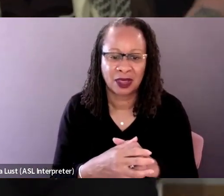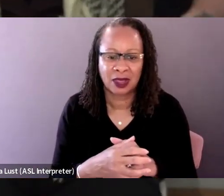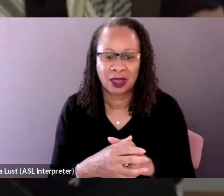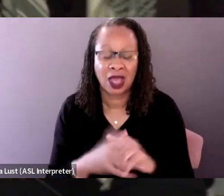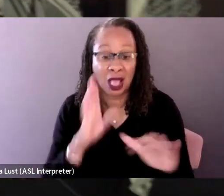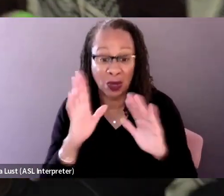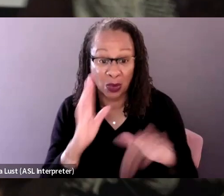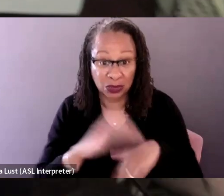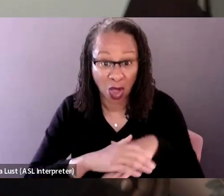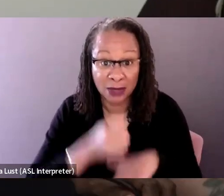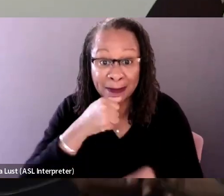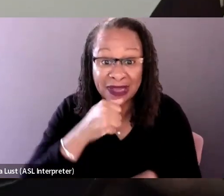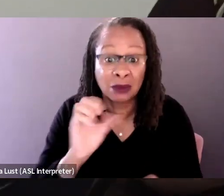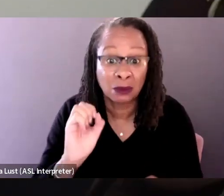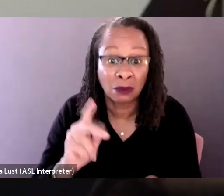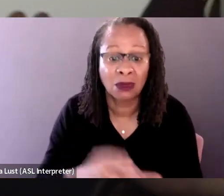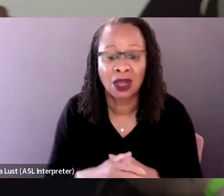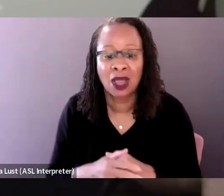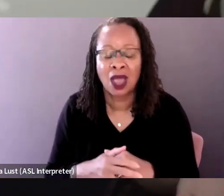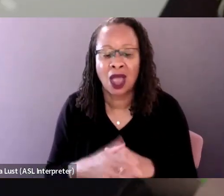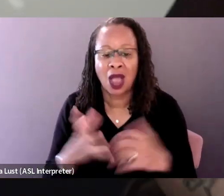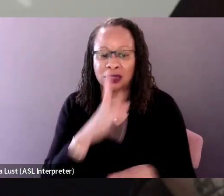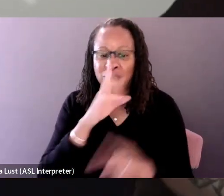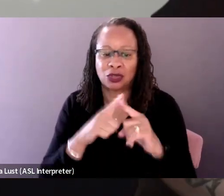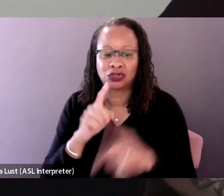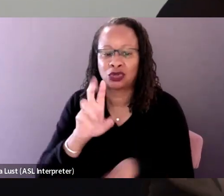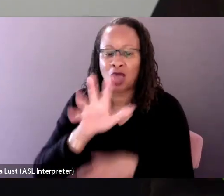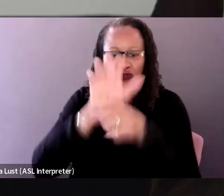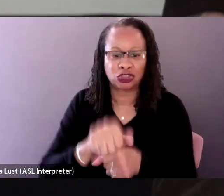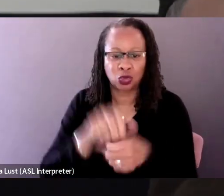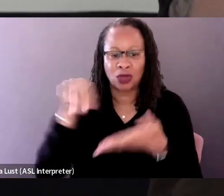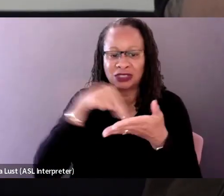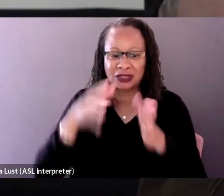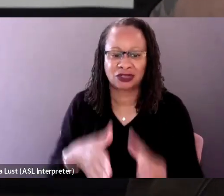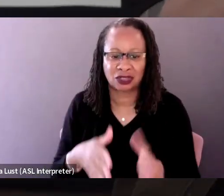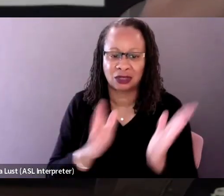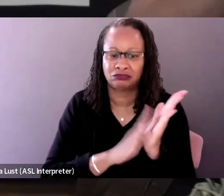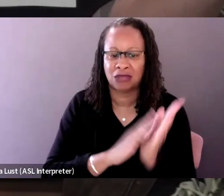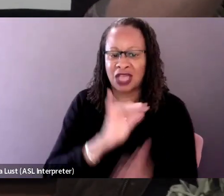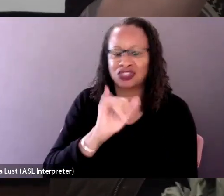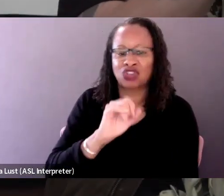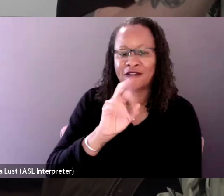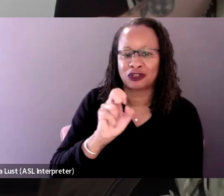you go. To our ritual dancers, Portia Jefferson.